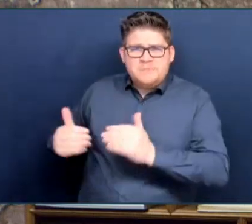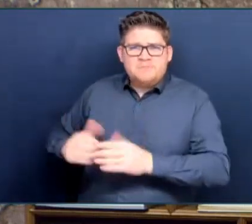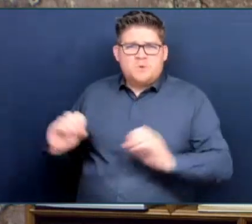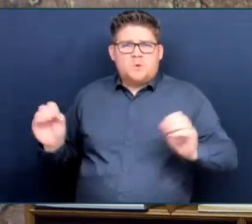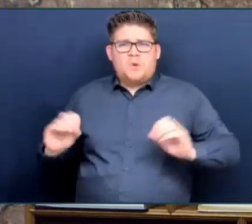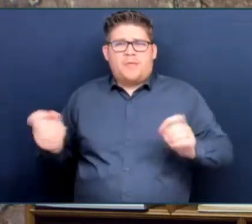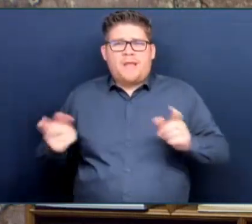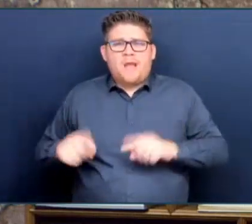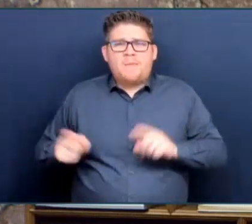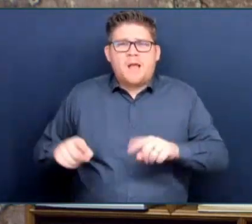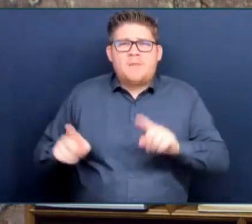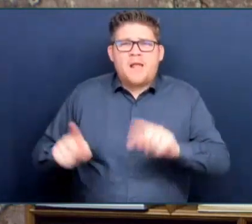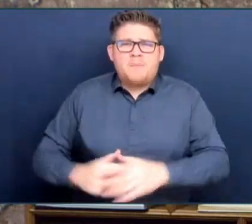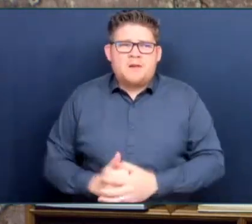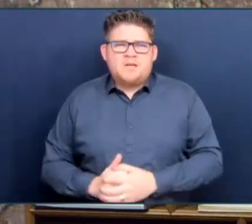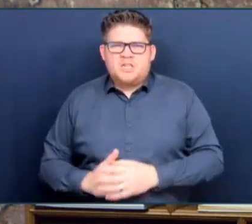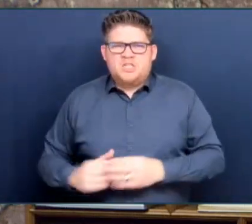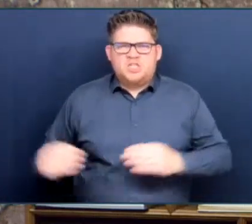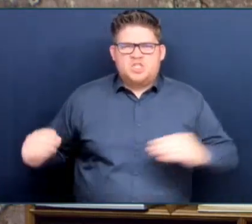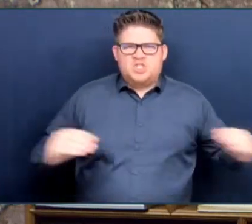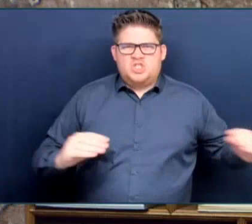priorities. Police said they...